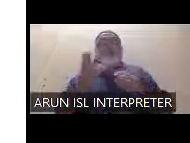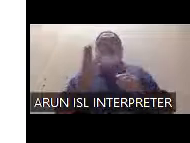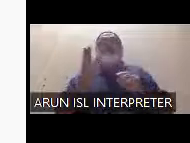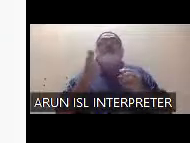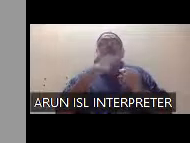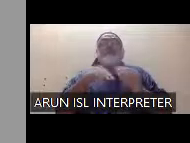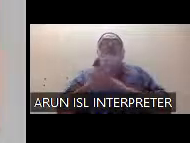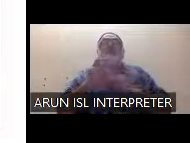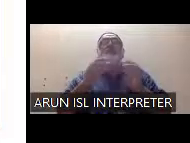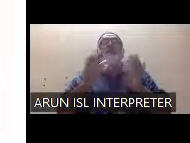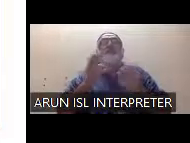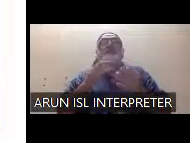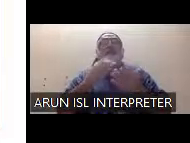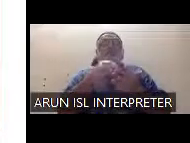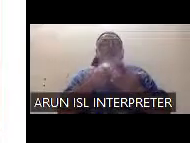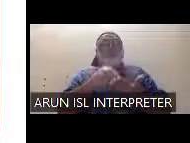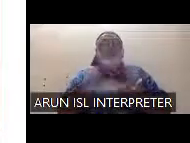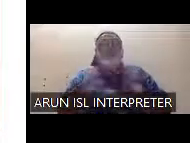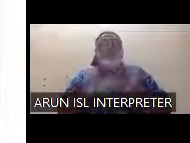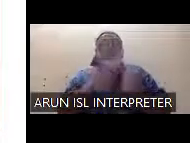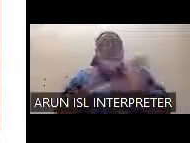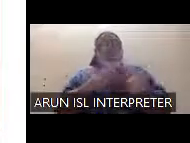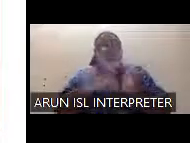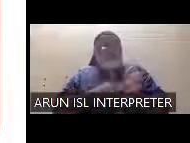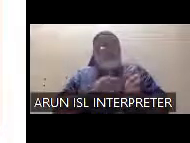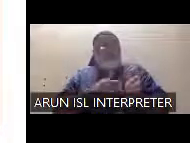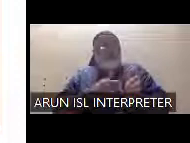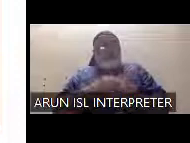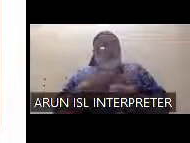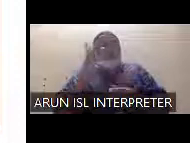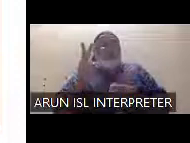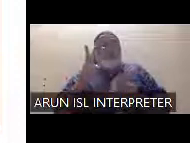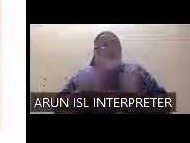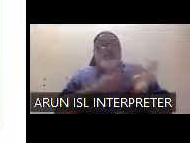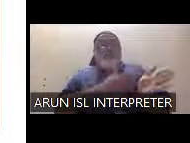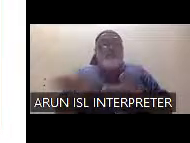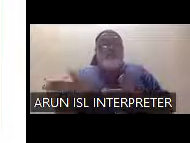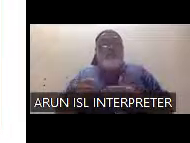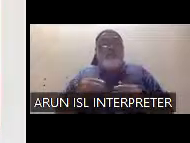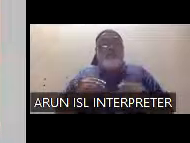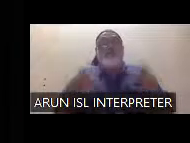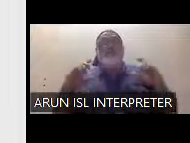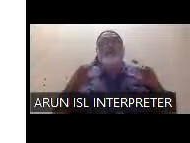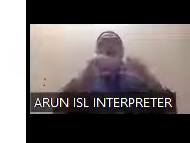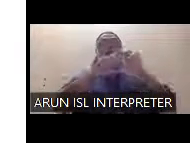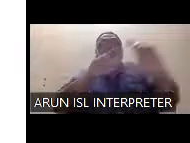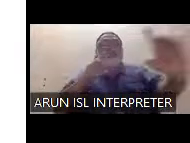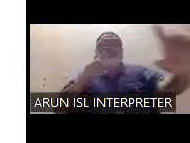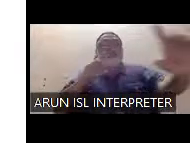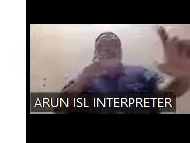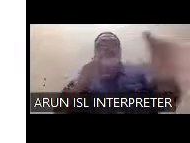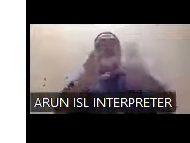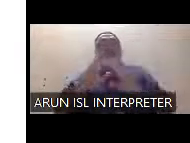buses. For railways, there are two things. One is the rail coaches themselves, and one is the railway